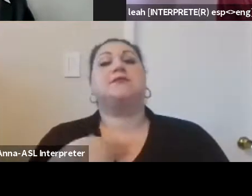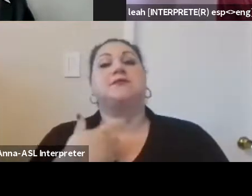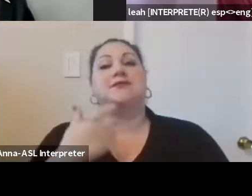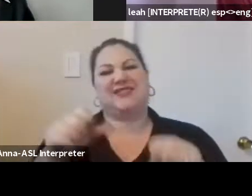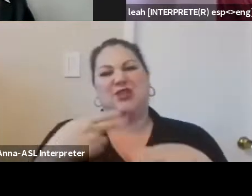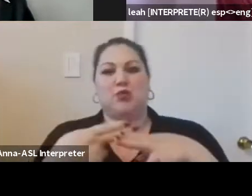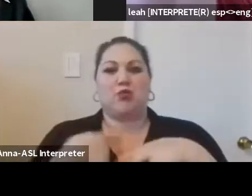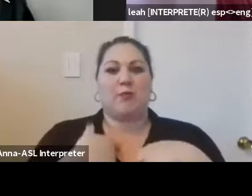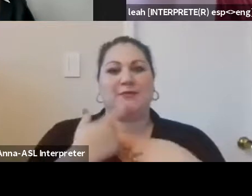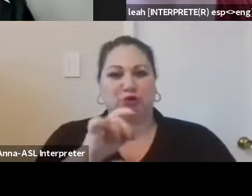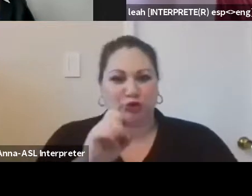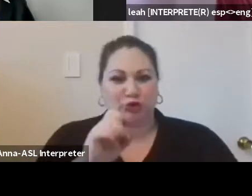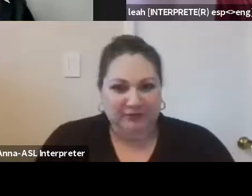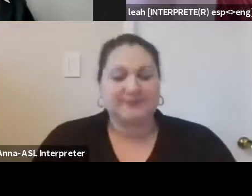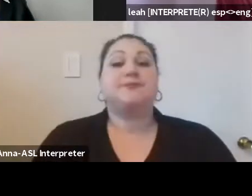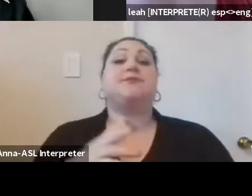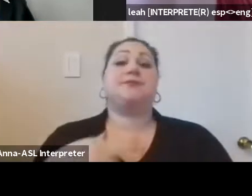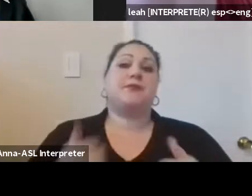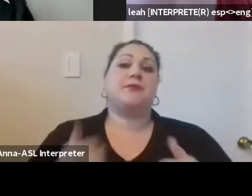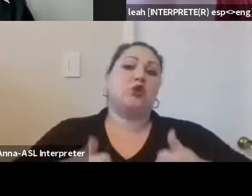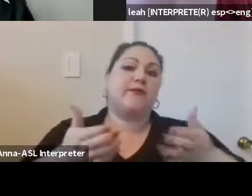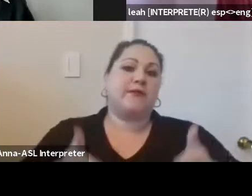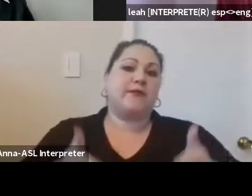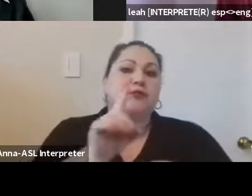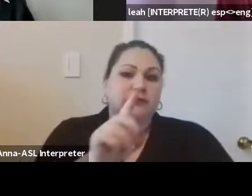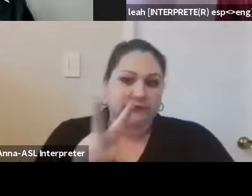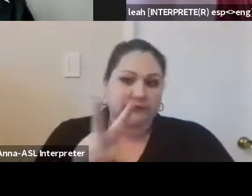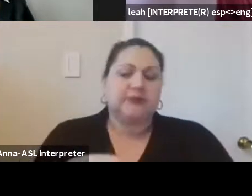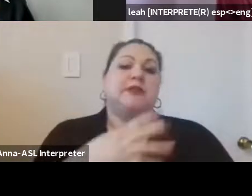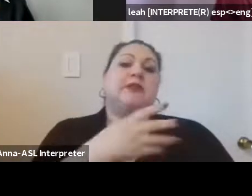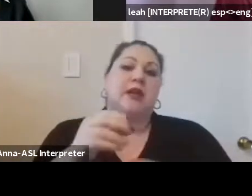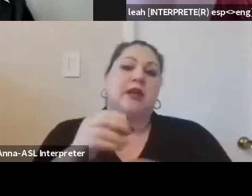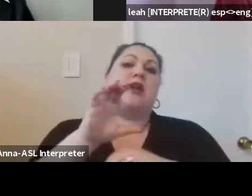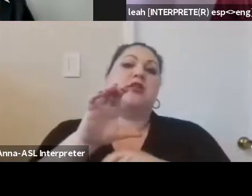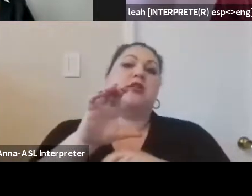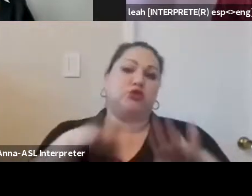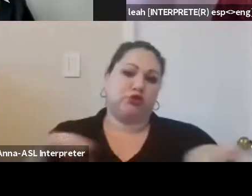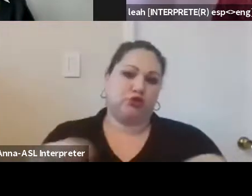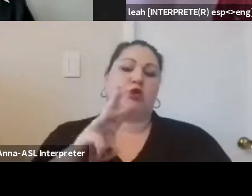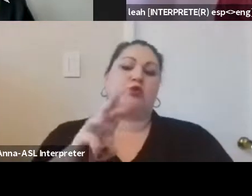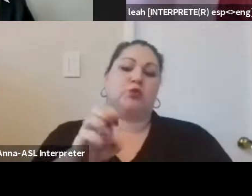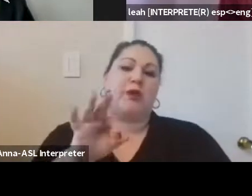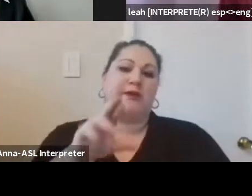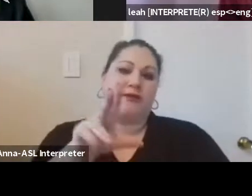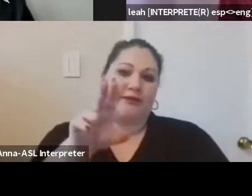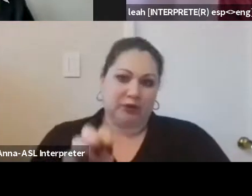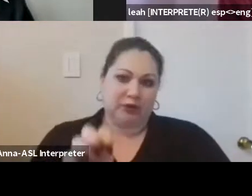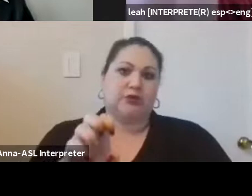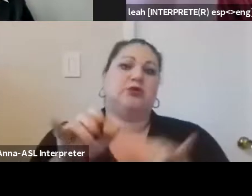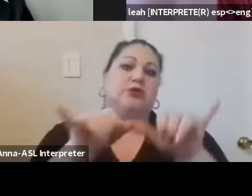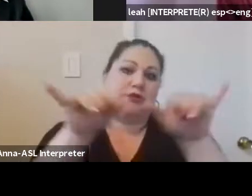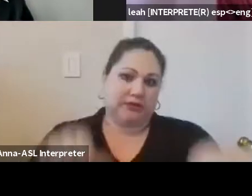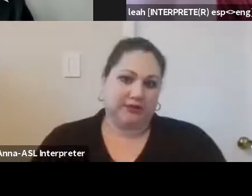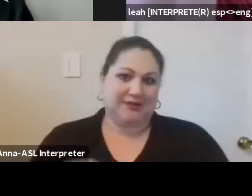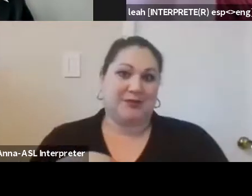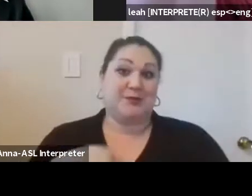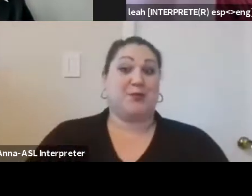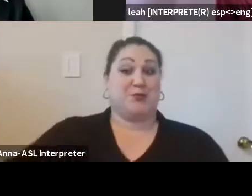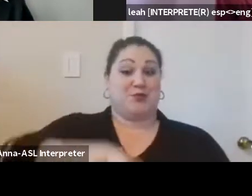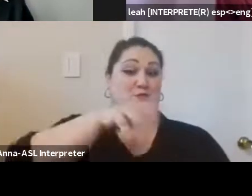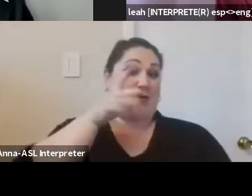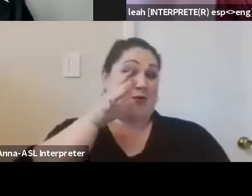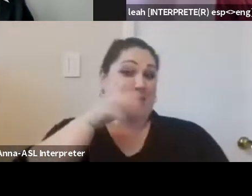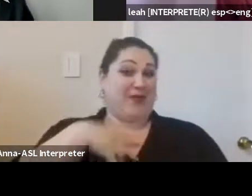a survivor of domestic violence and child welfare system. I'm a proud mother of 7 children, and